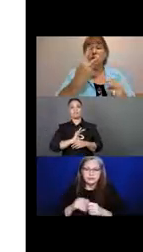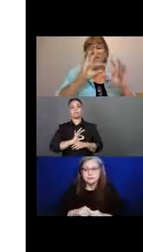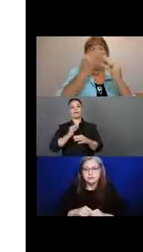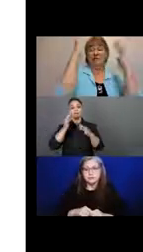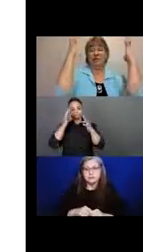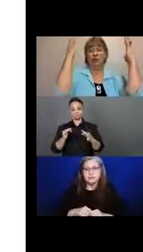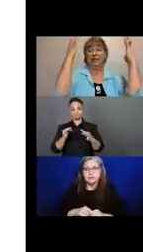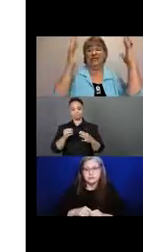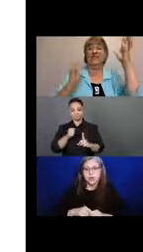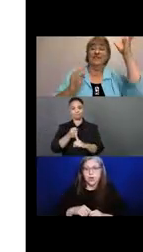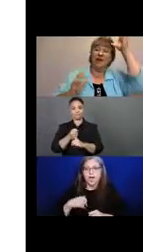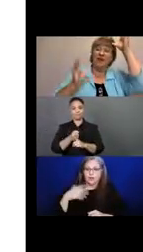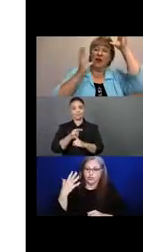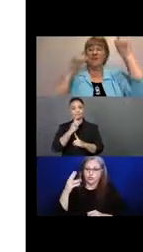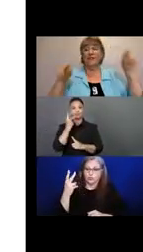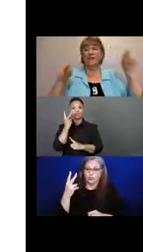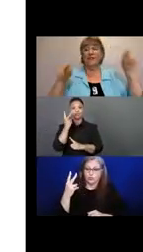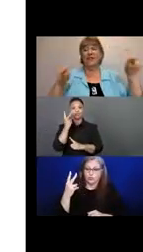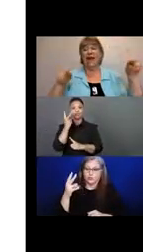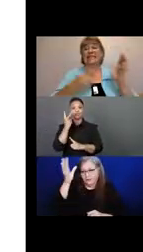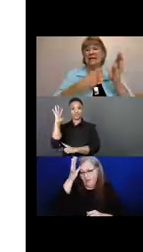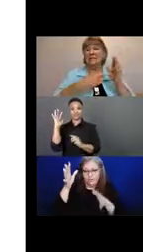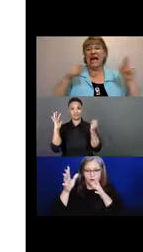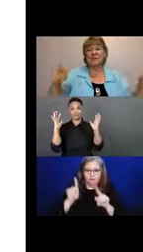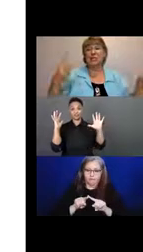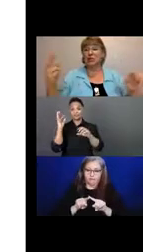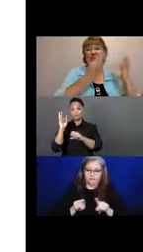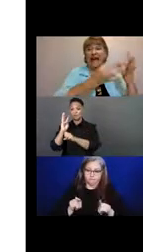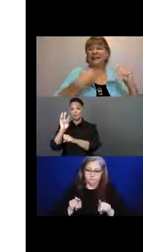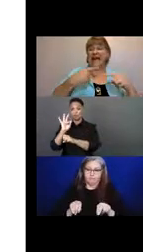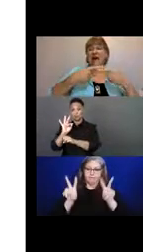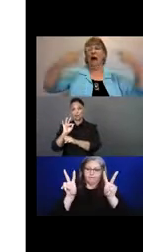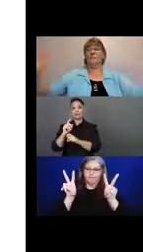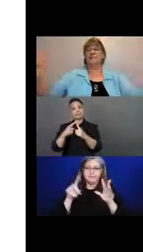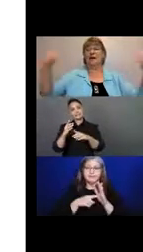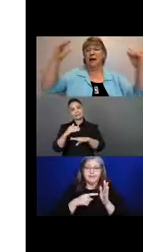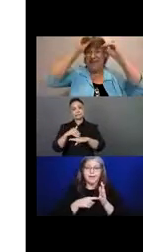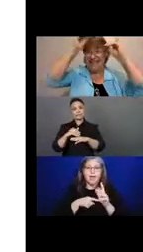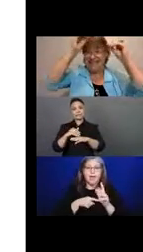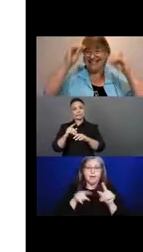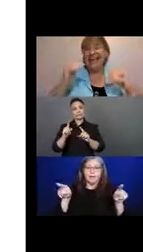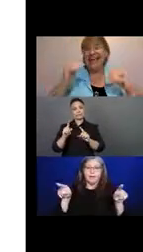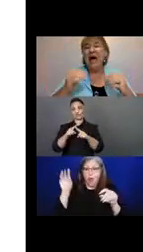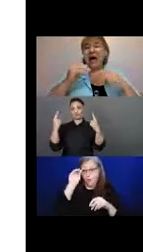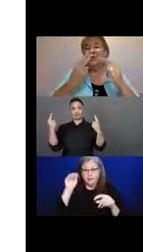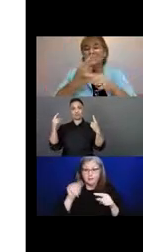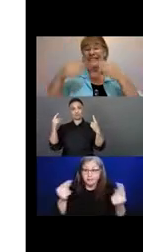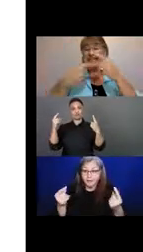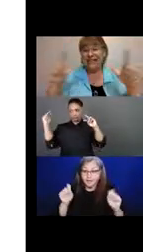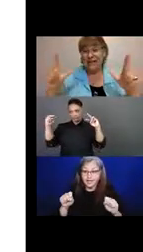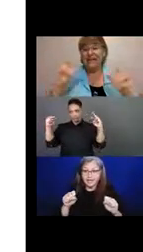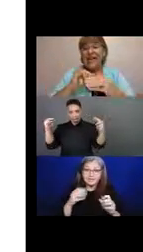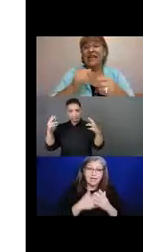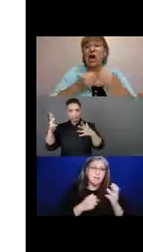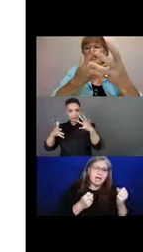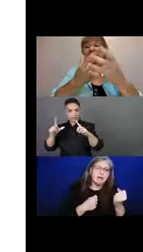There's two family trees, the father and mother, and sometimes the two families have opposite opinions using